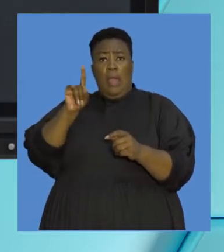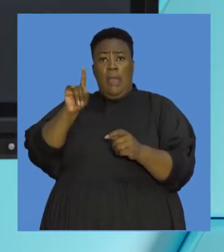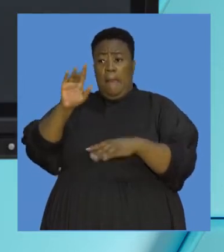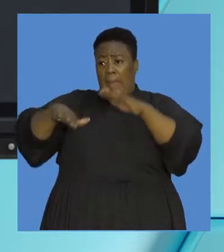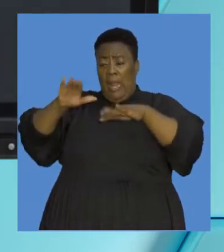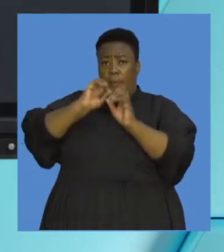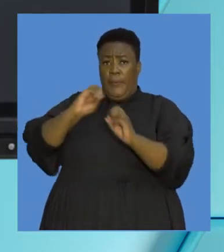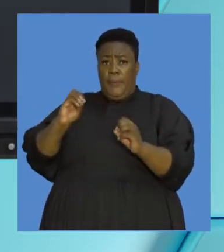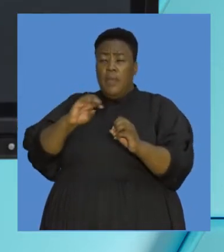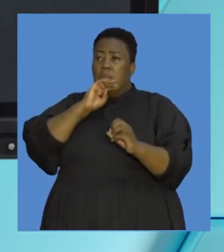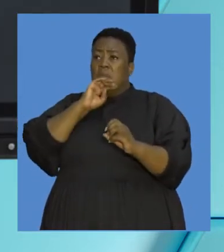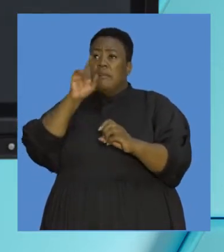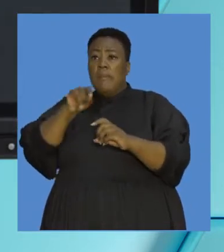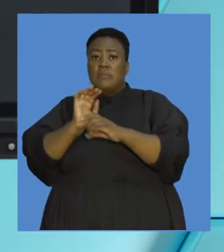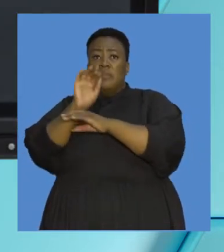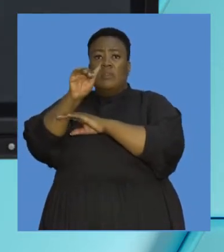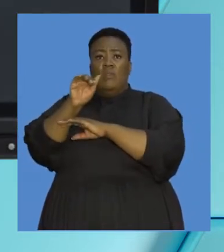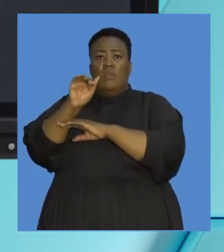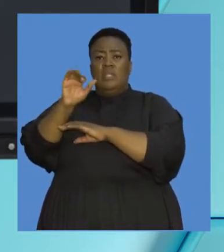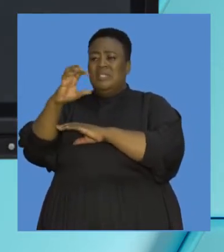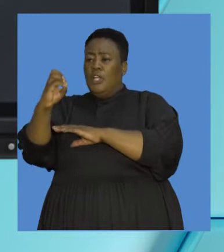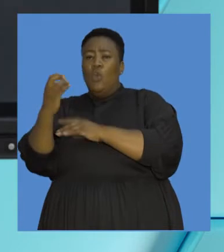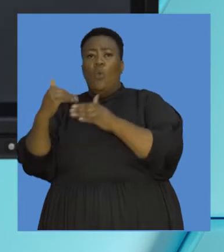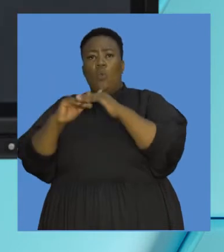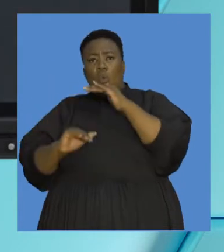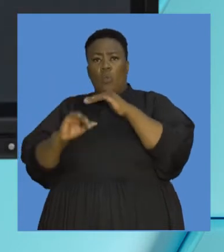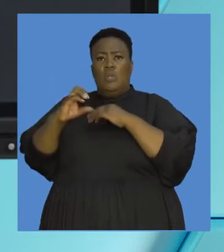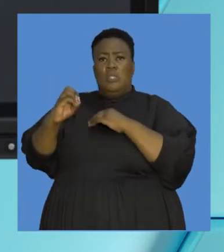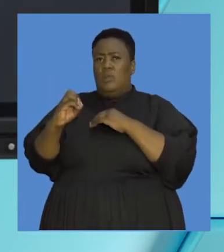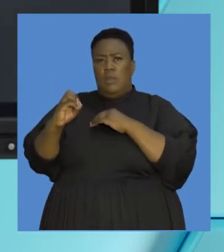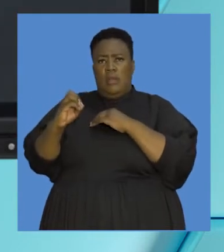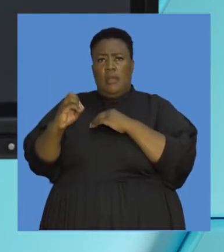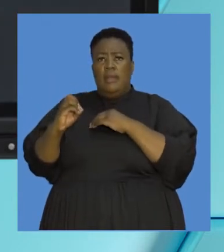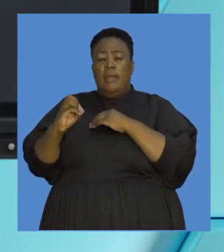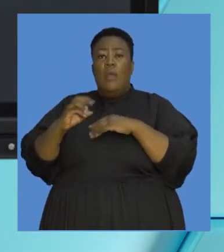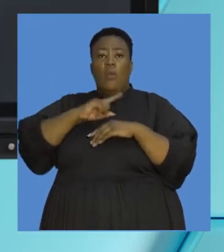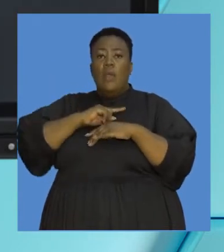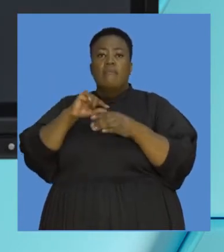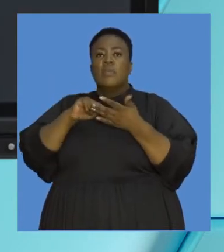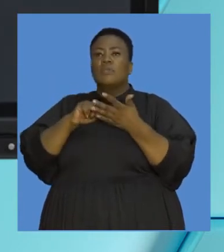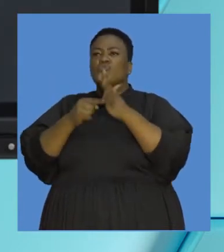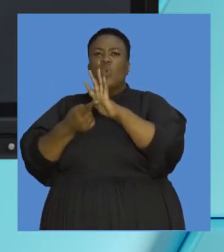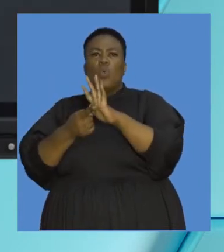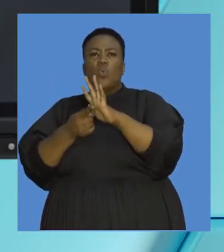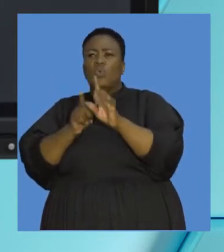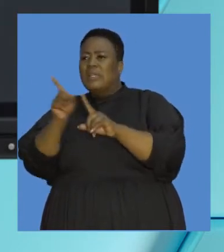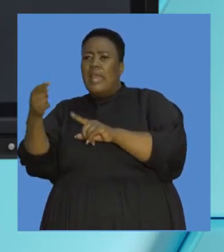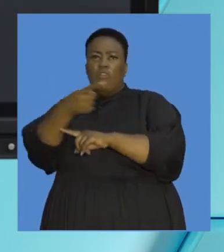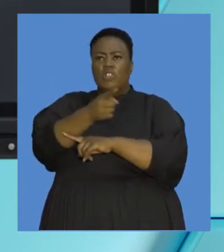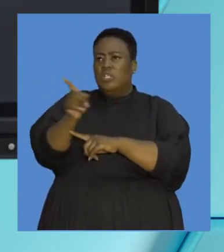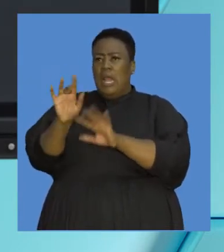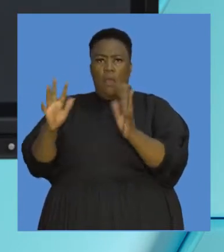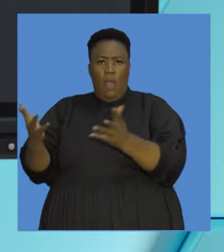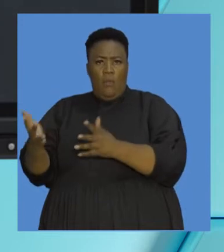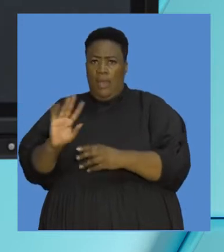the force has to be bigger than zero or it has to be smaller than zero, because I'm not indicating direction, okay?